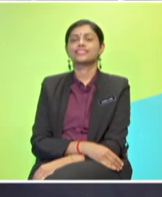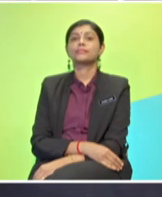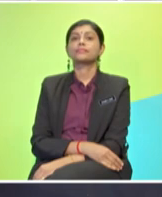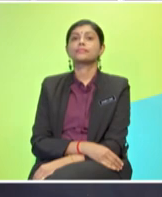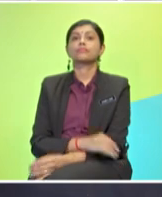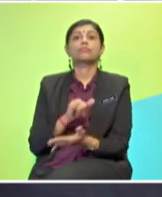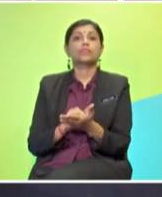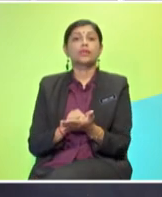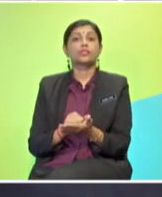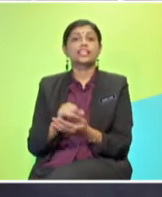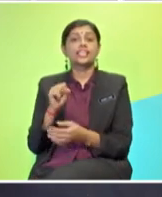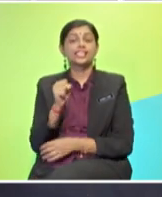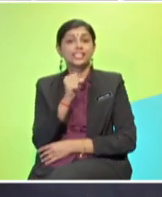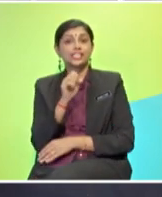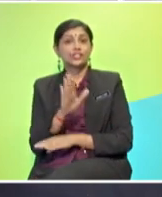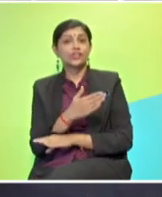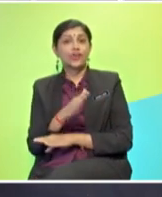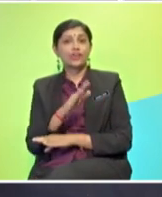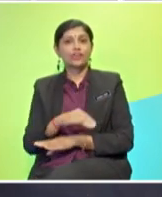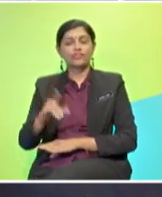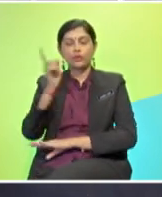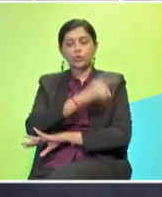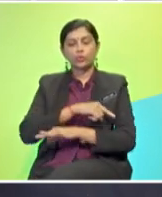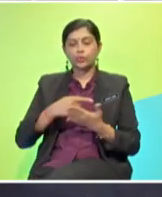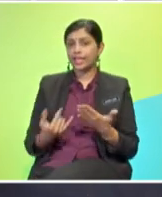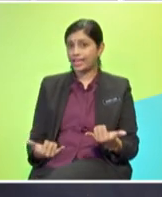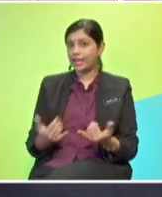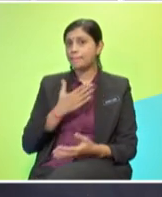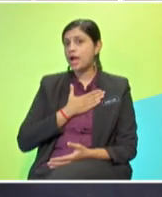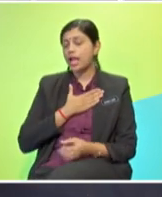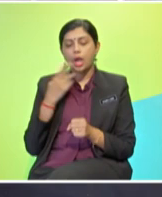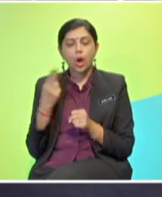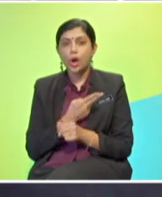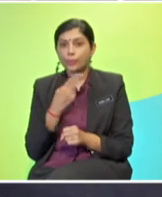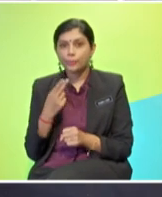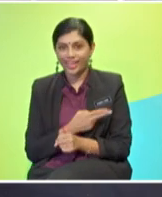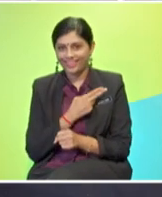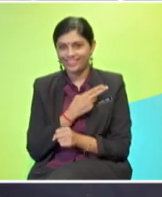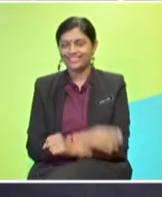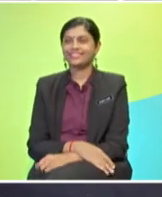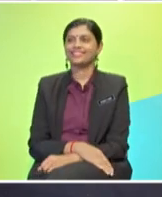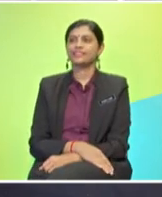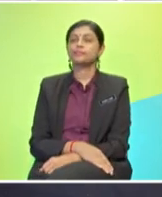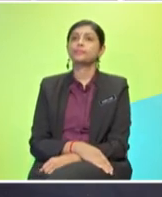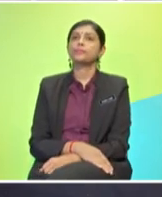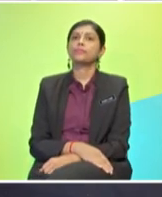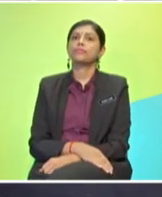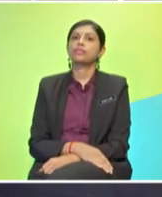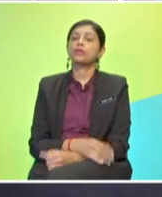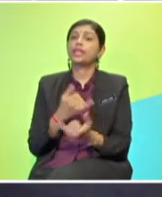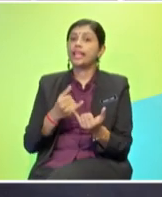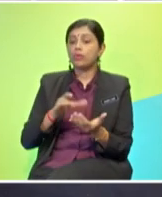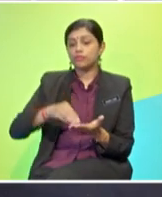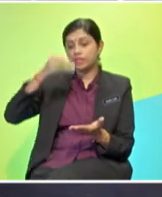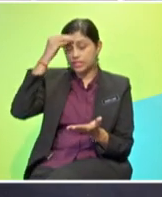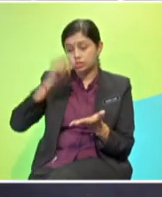That is our song for today, which is My Hobbies. Yeah. Okay. And now, like teacher said just now, we will